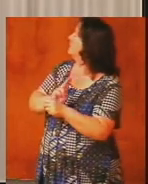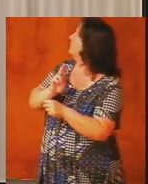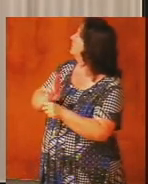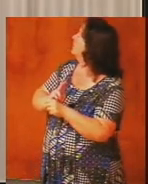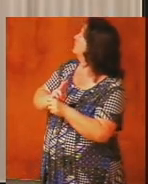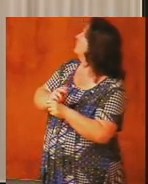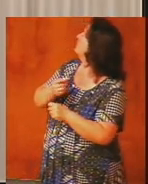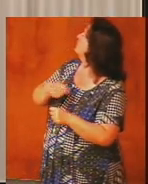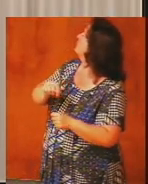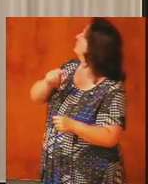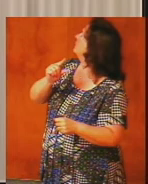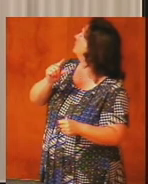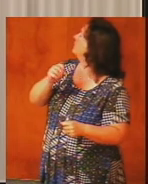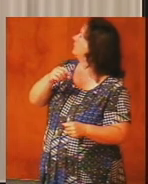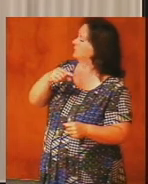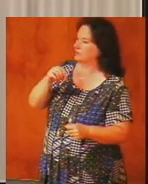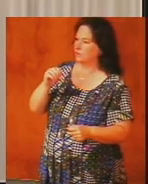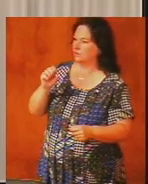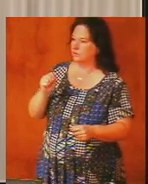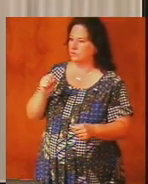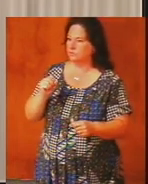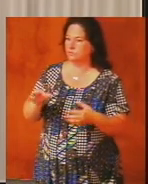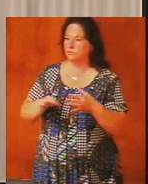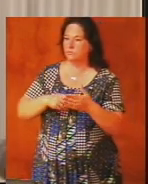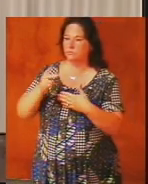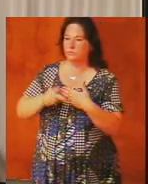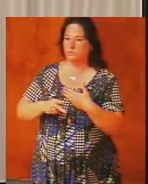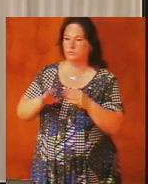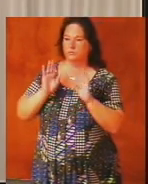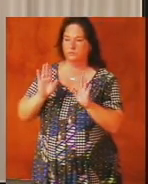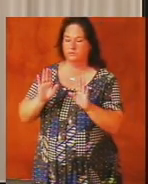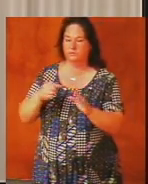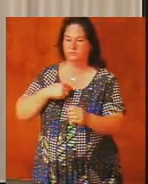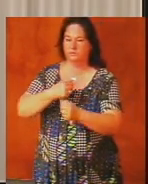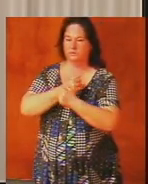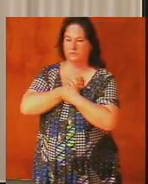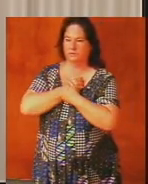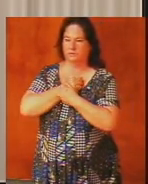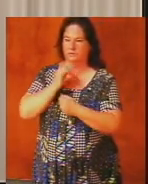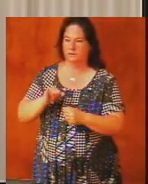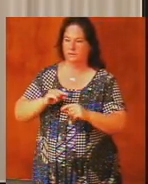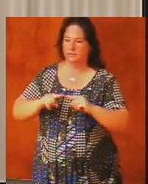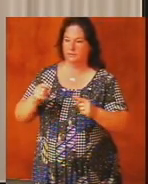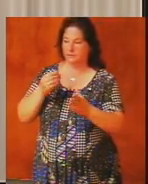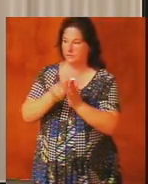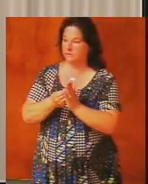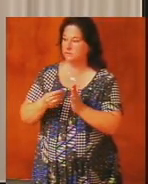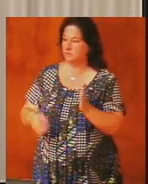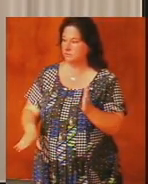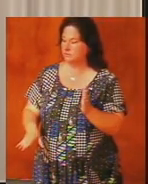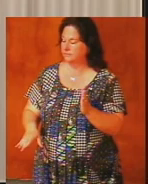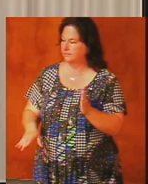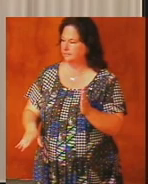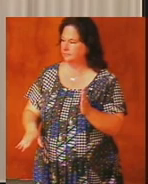program. It is excellent. I love it. But it's expensive.